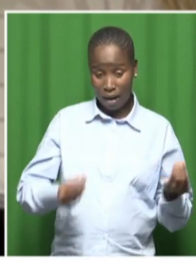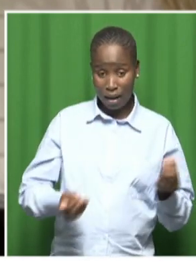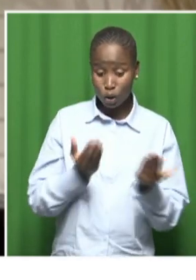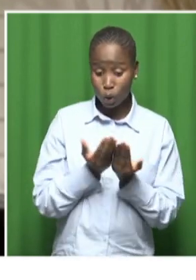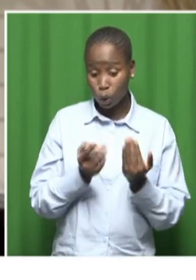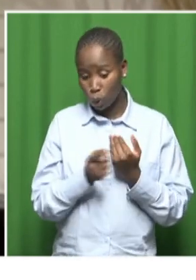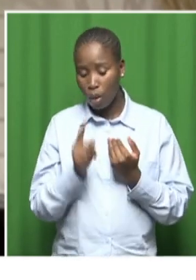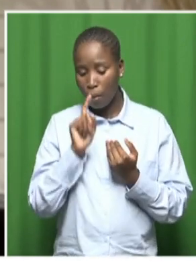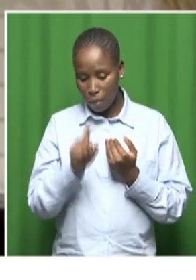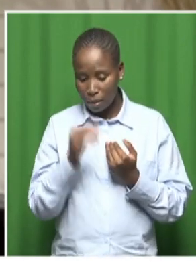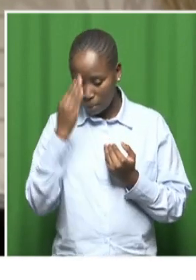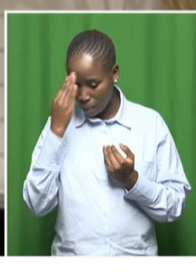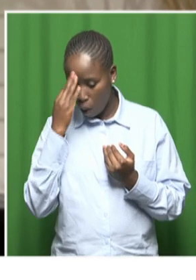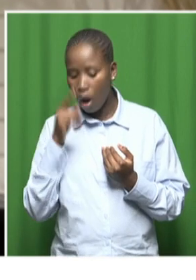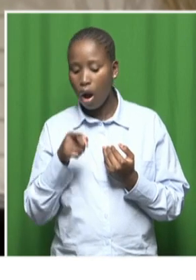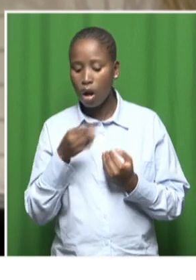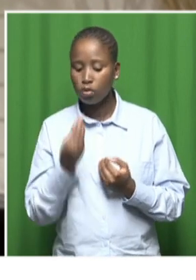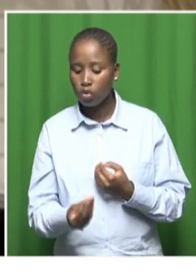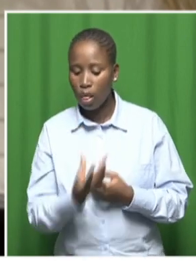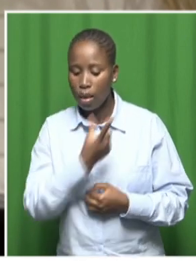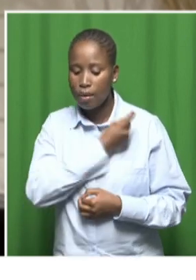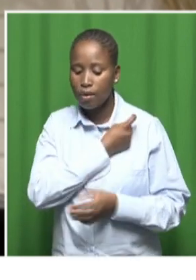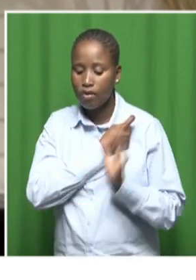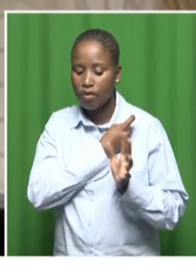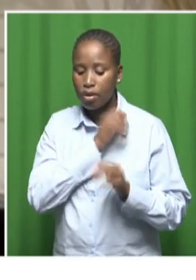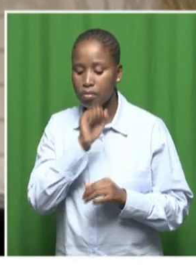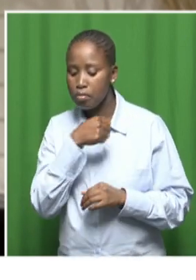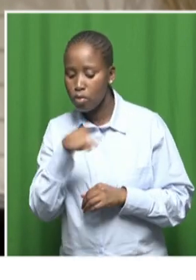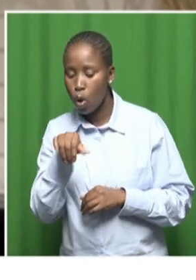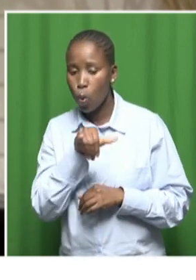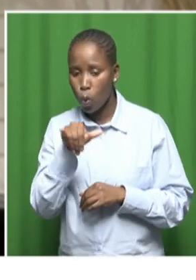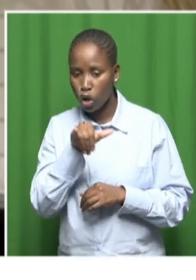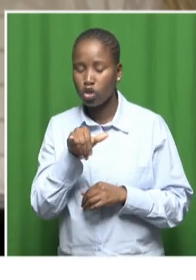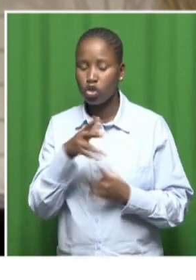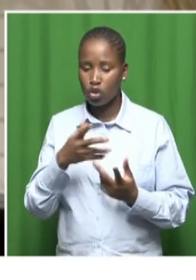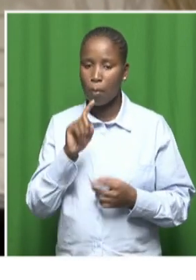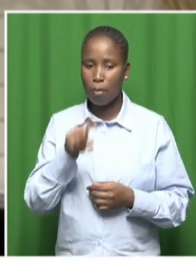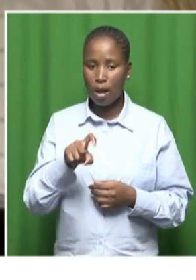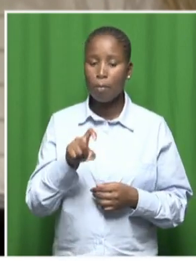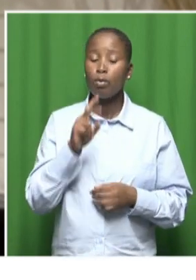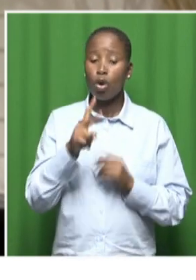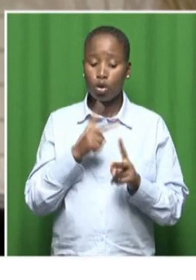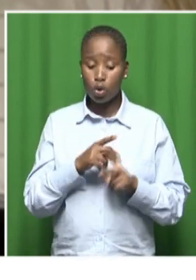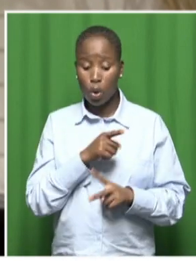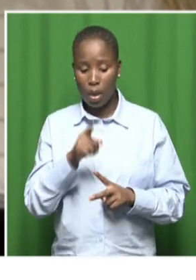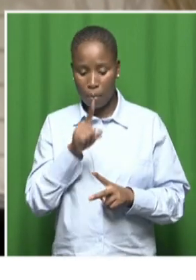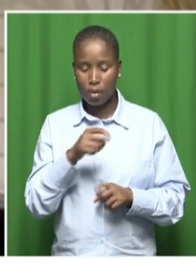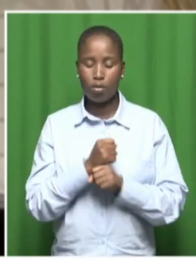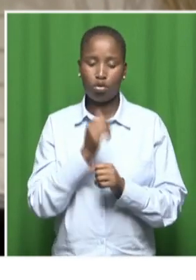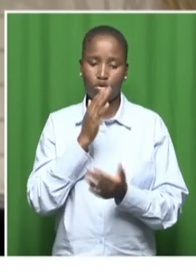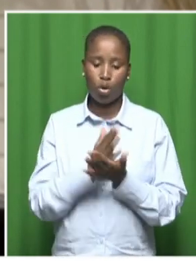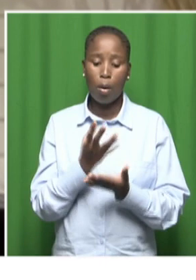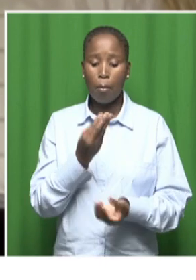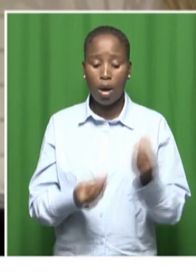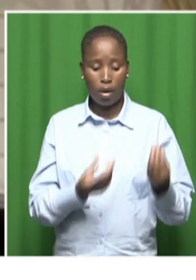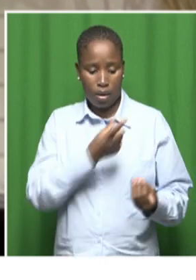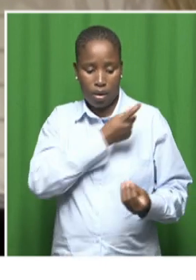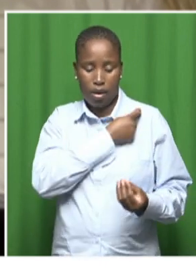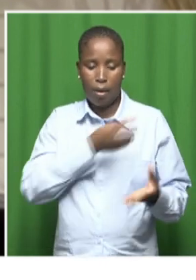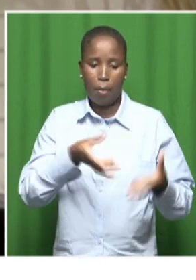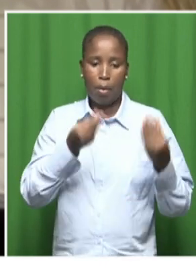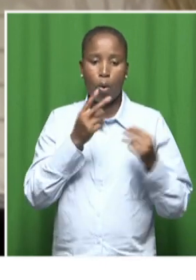response, as we could say. And that's not only in making sure that children get the vaccine, but it's also making sure that we can then